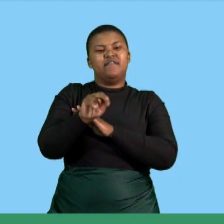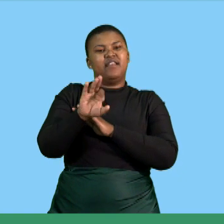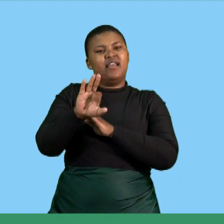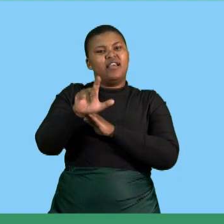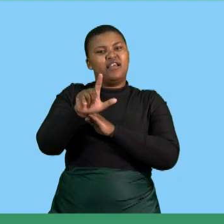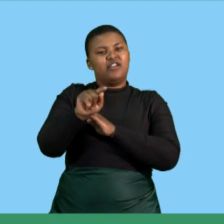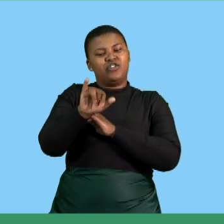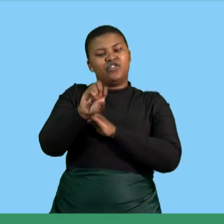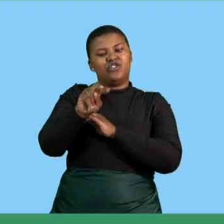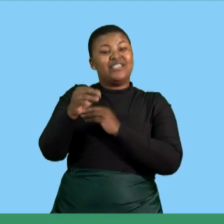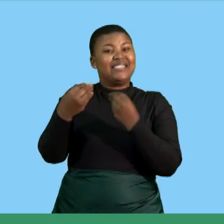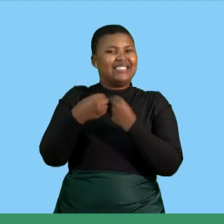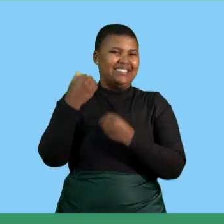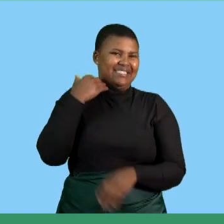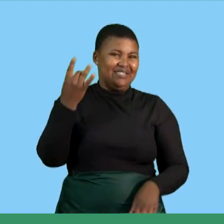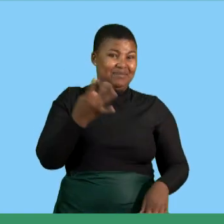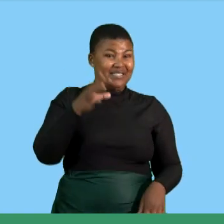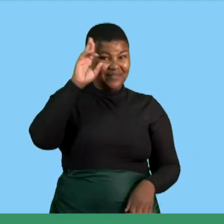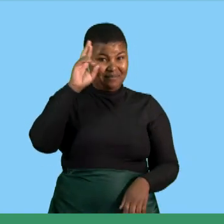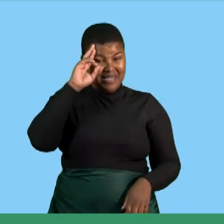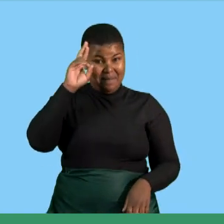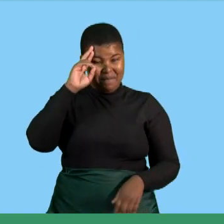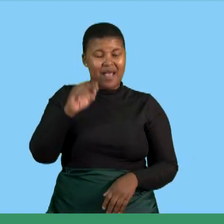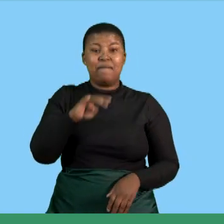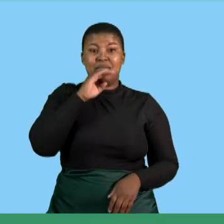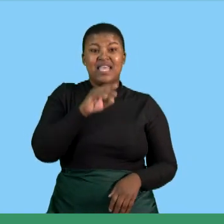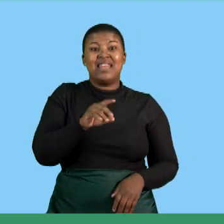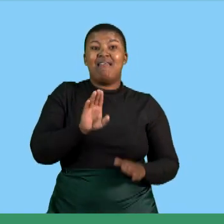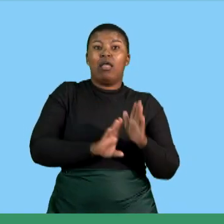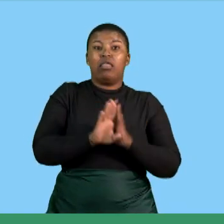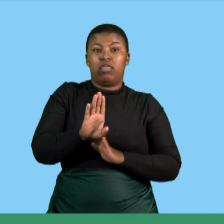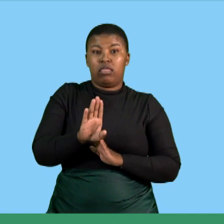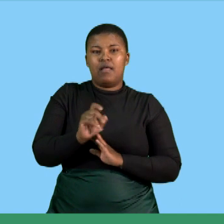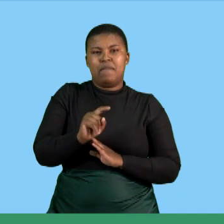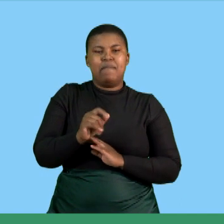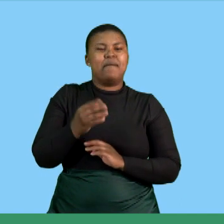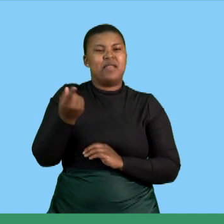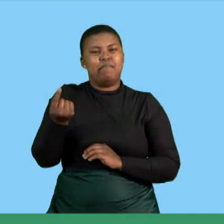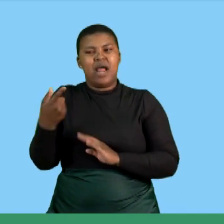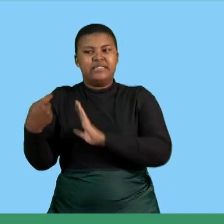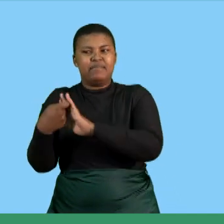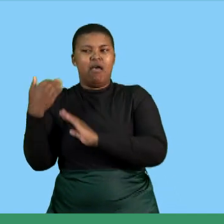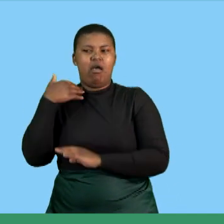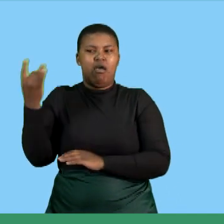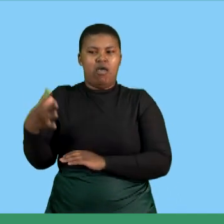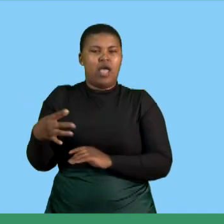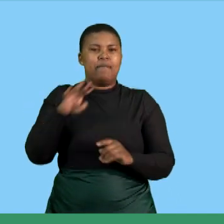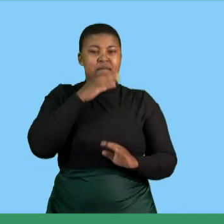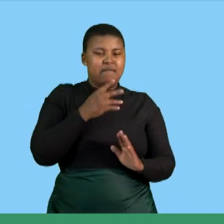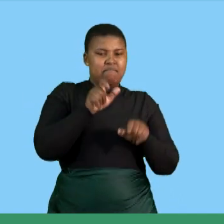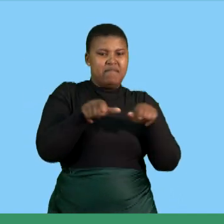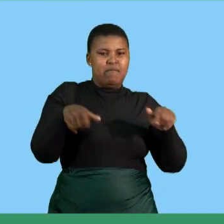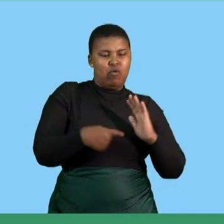rate. Remember, the inflation rate will cause increase in prices and then, of course, a decrease